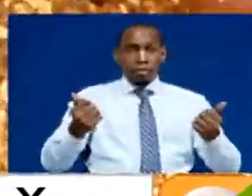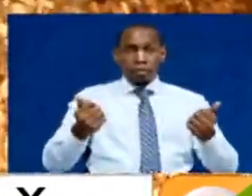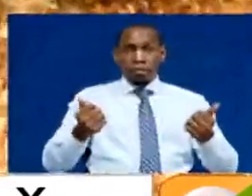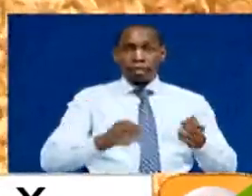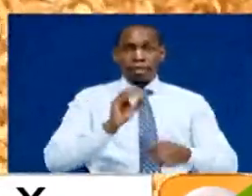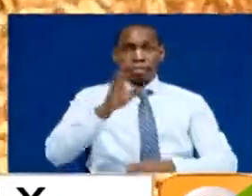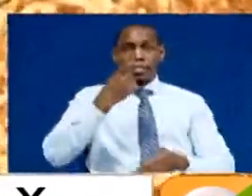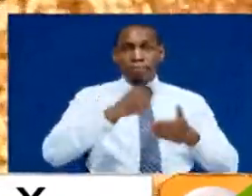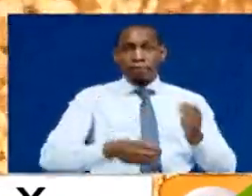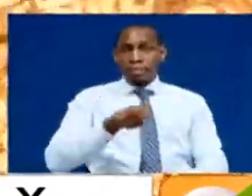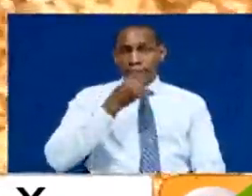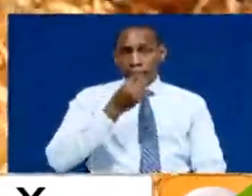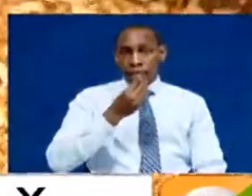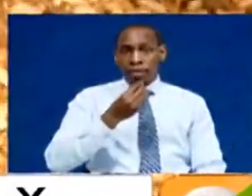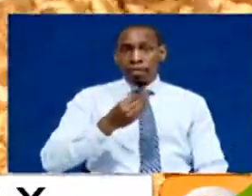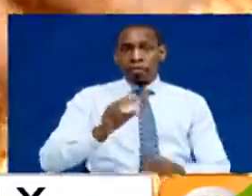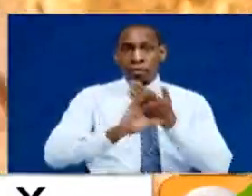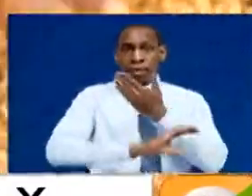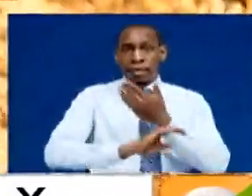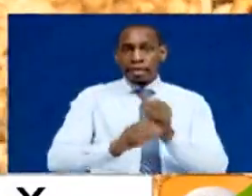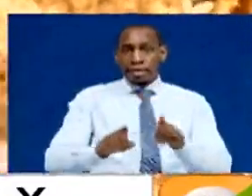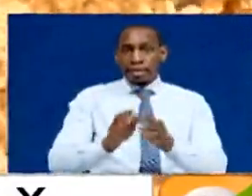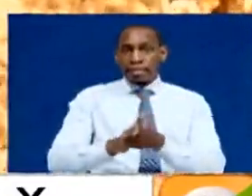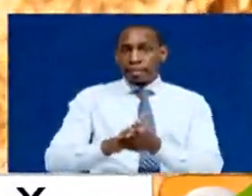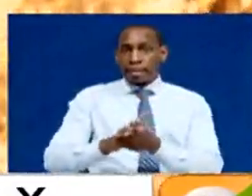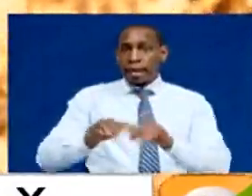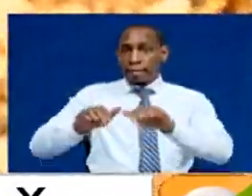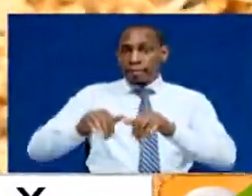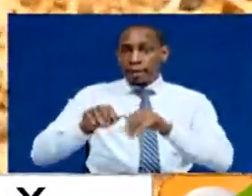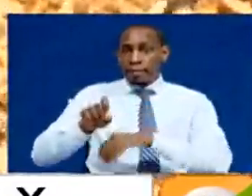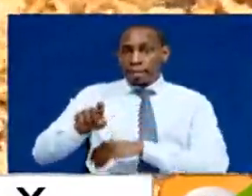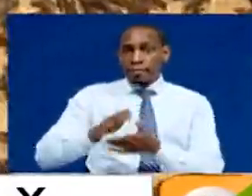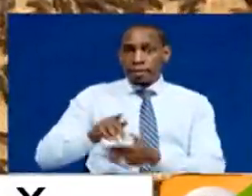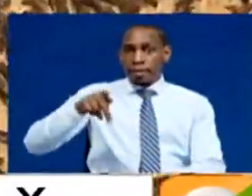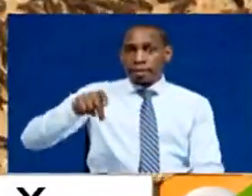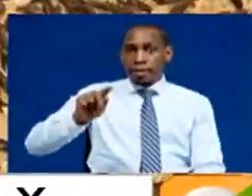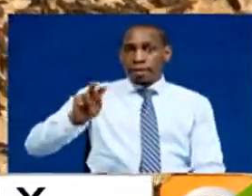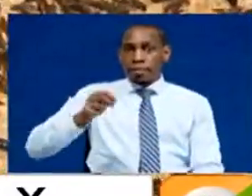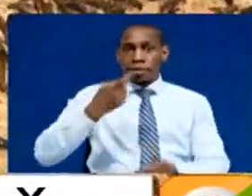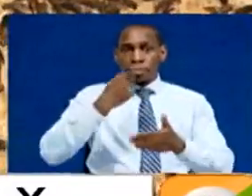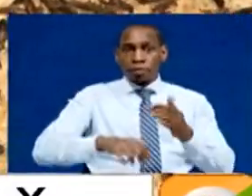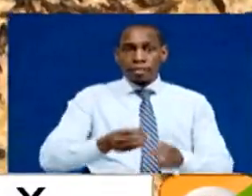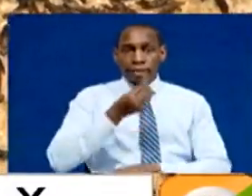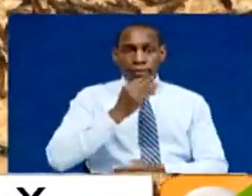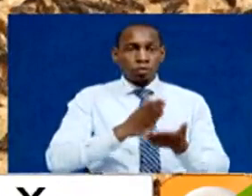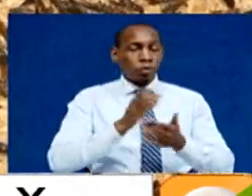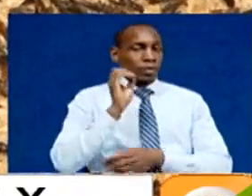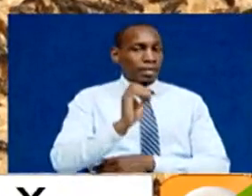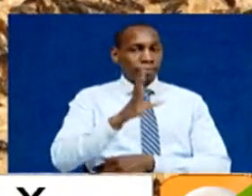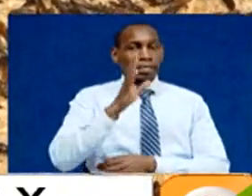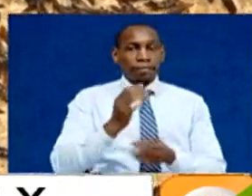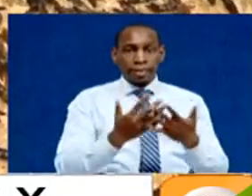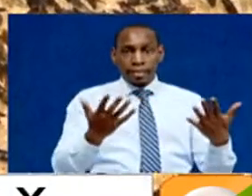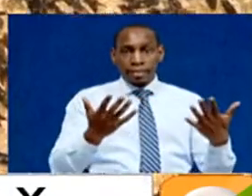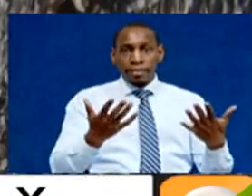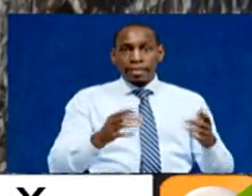to the high cost of feeds in the country drove her to rear the insect. Protein cost in feeds is the most expensive